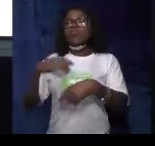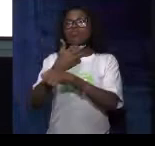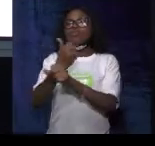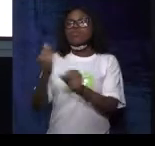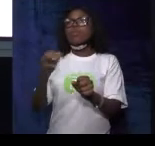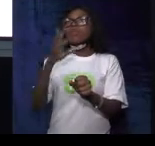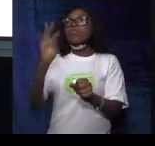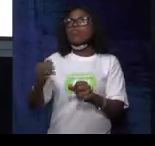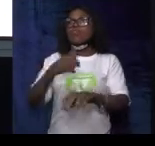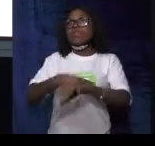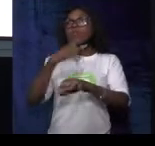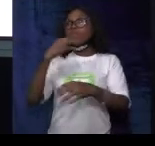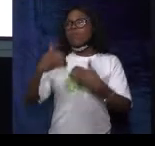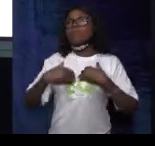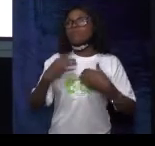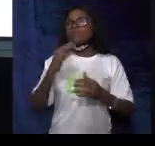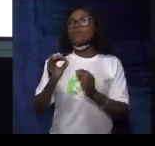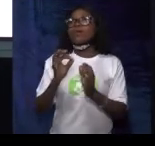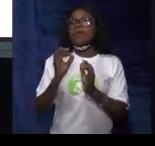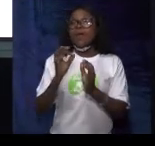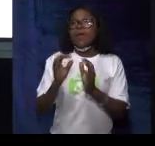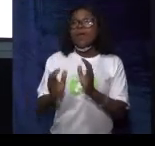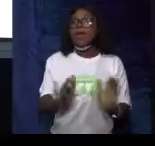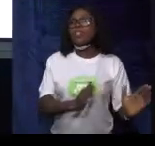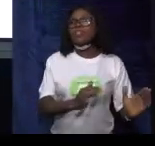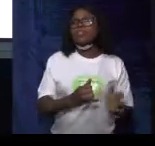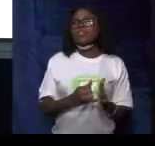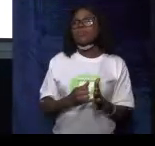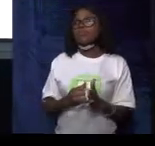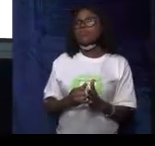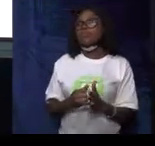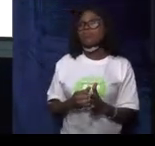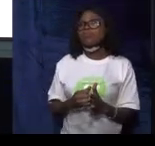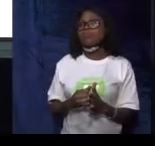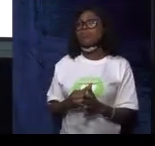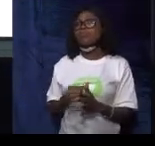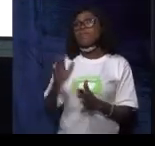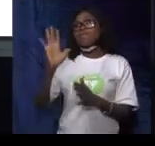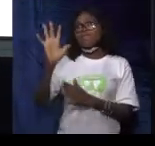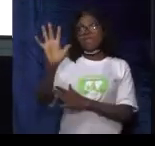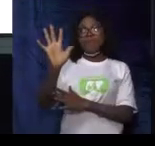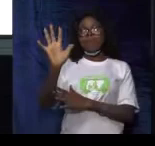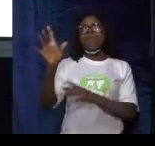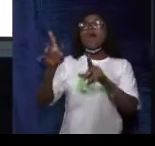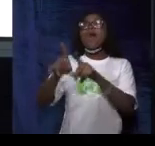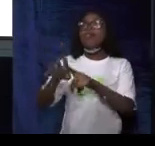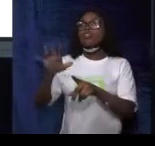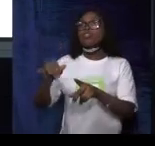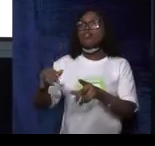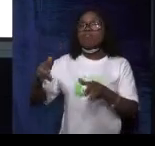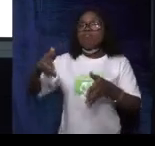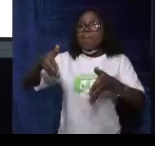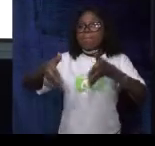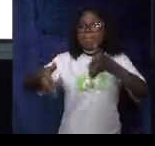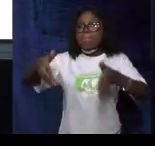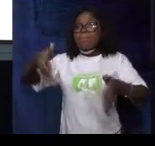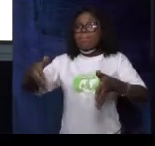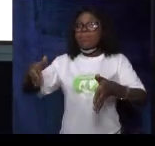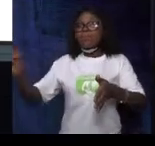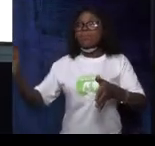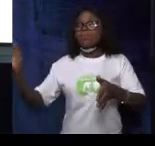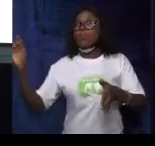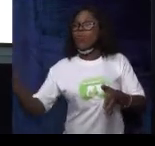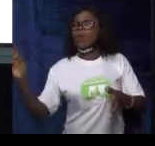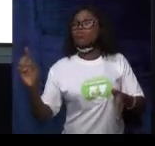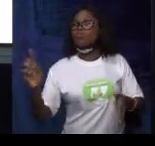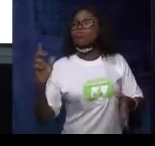arrange. But to save your time, we have arranged this one for you. So quickly identify the median, and I'm sure that you identified 5 as the